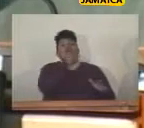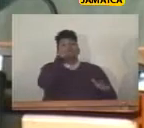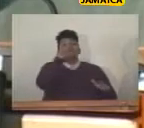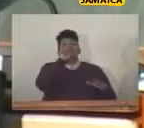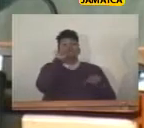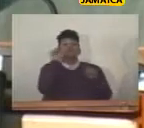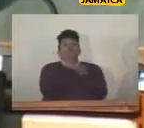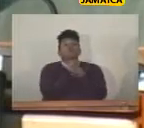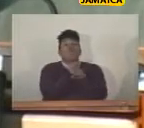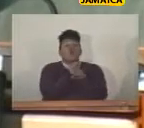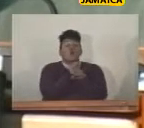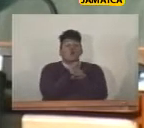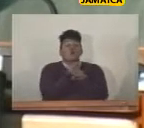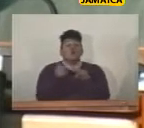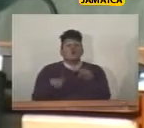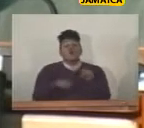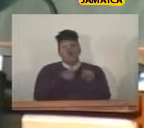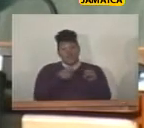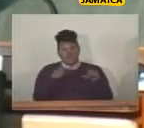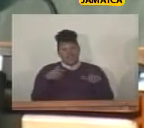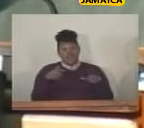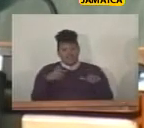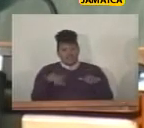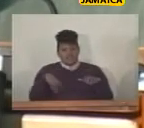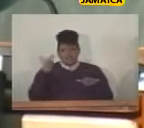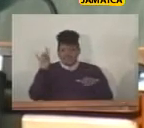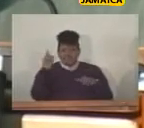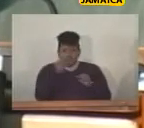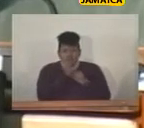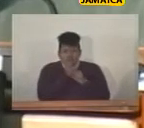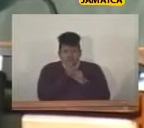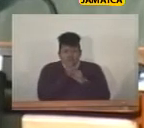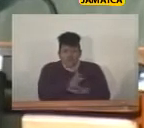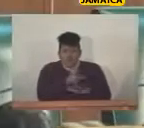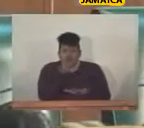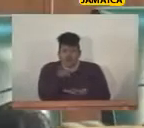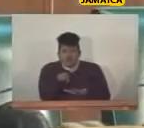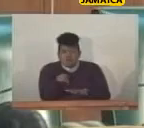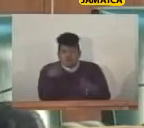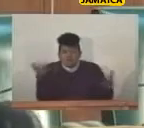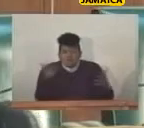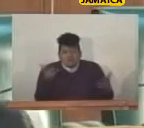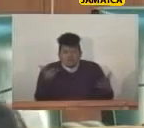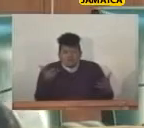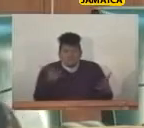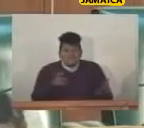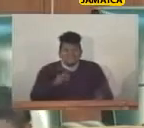make sure that we get to the root of the problem, not just